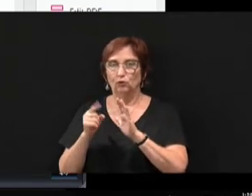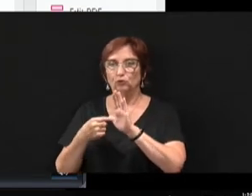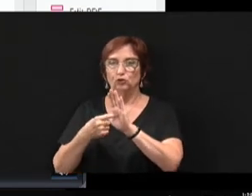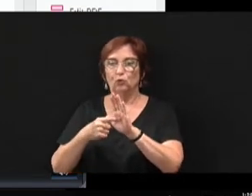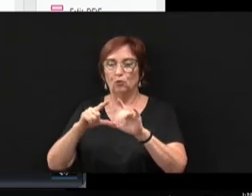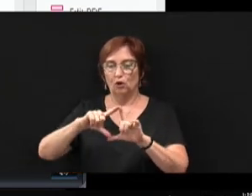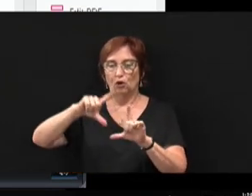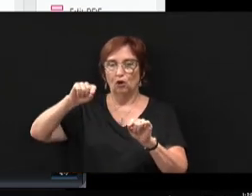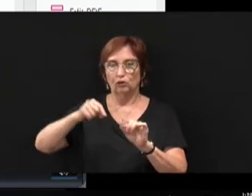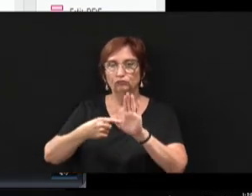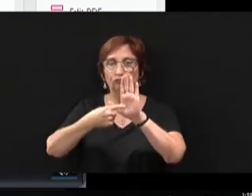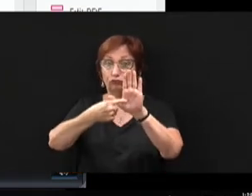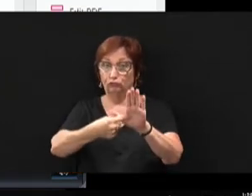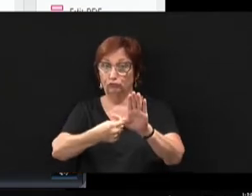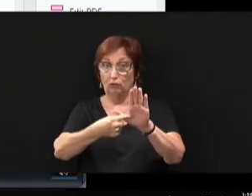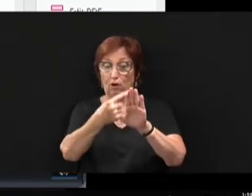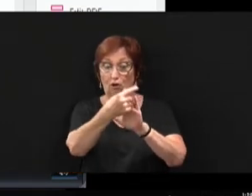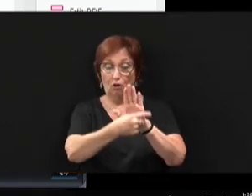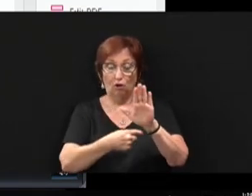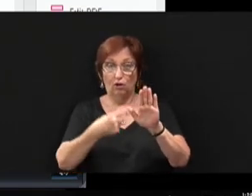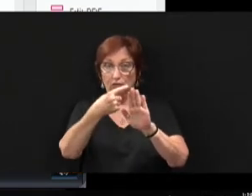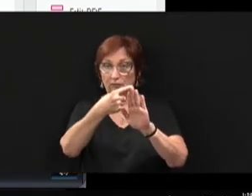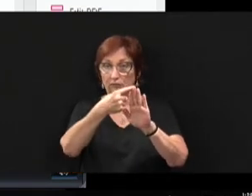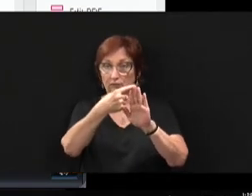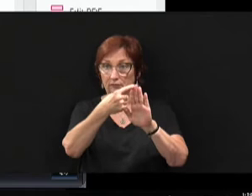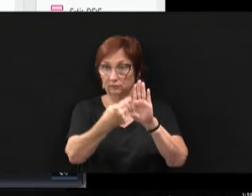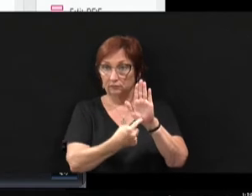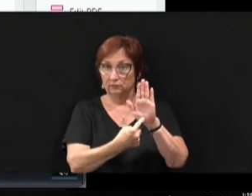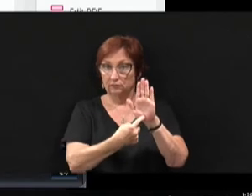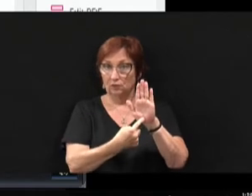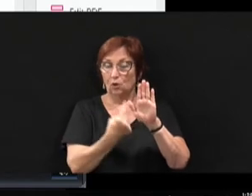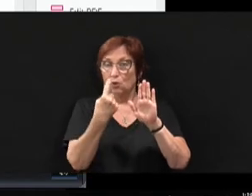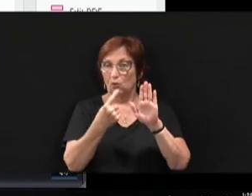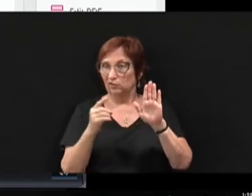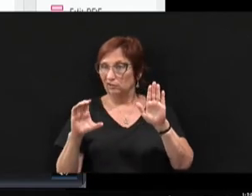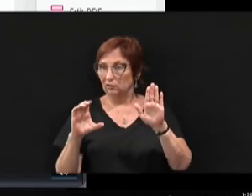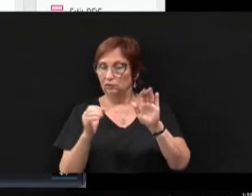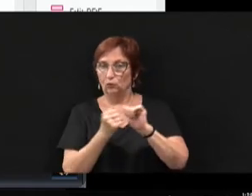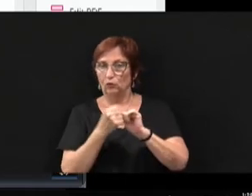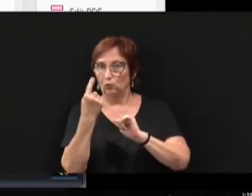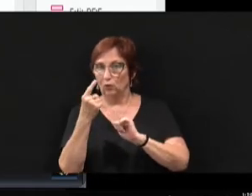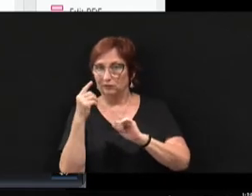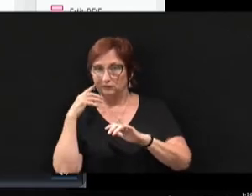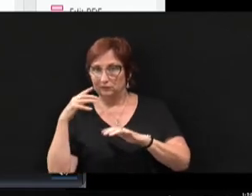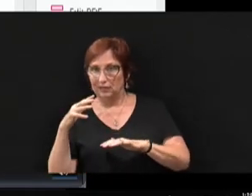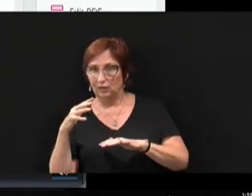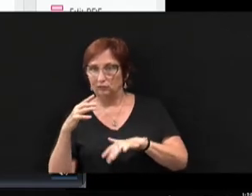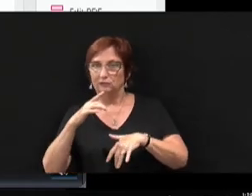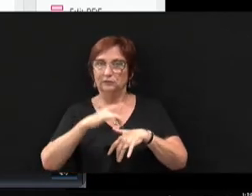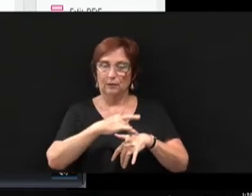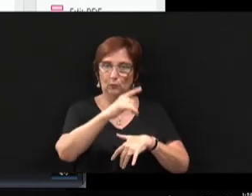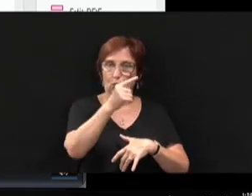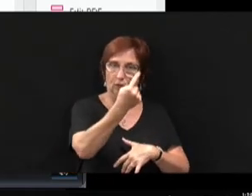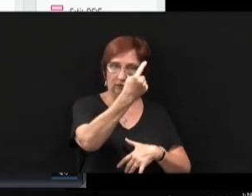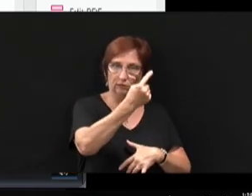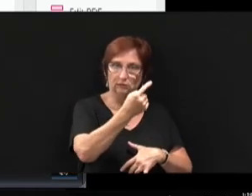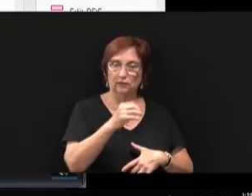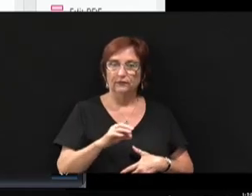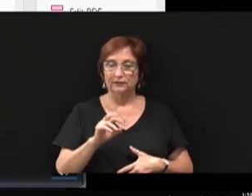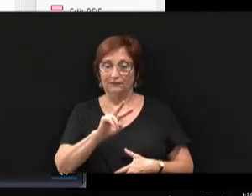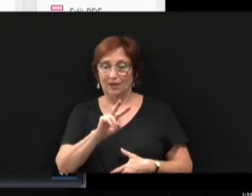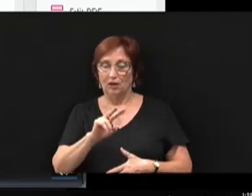tap to prompt, so you know, if it's one consonant with one sound, I'm tapping once. If it's the vowels, I'm tapping